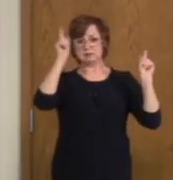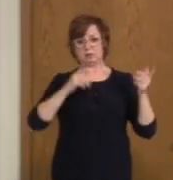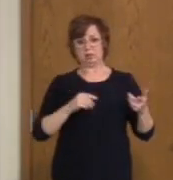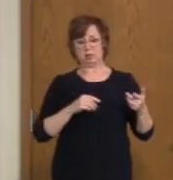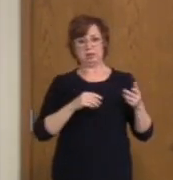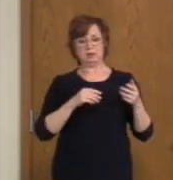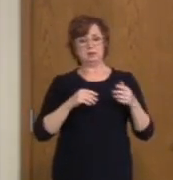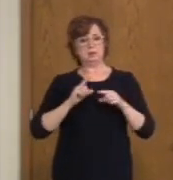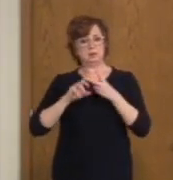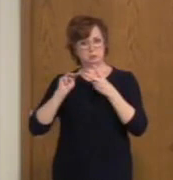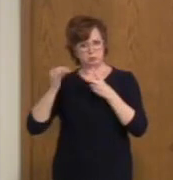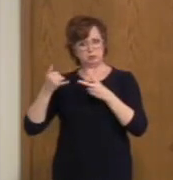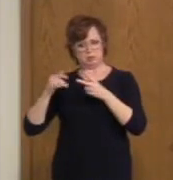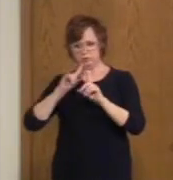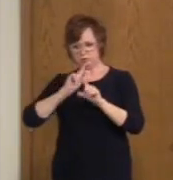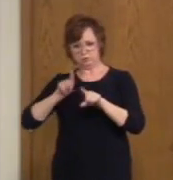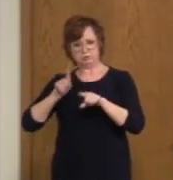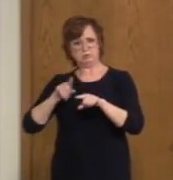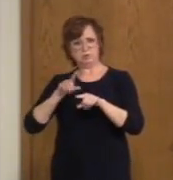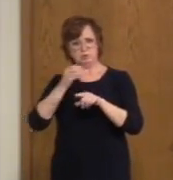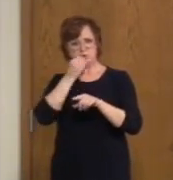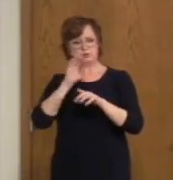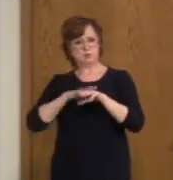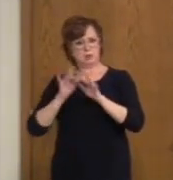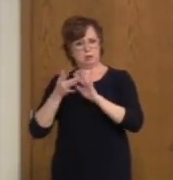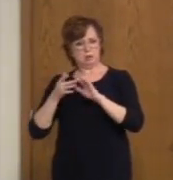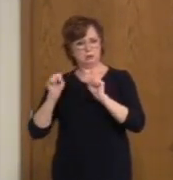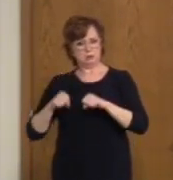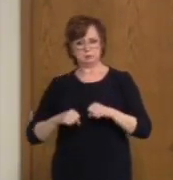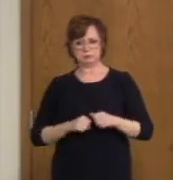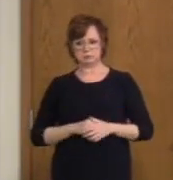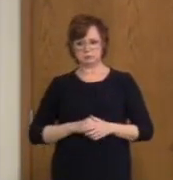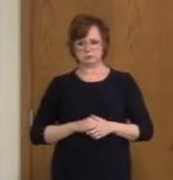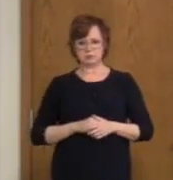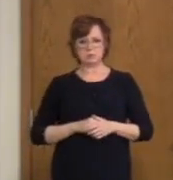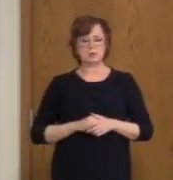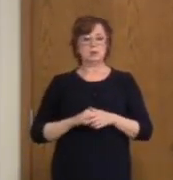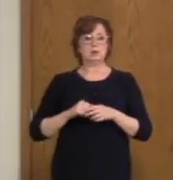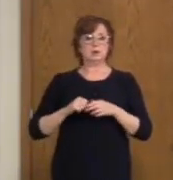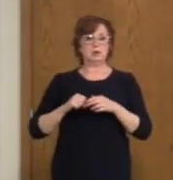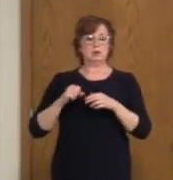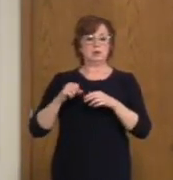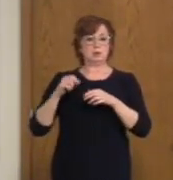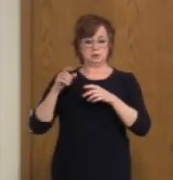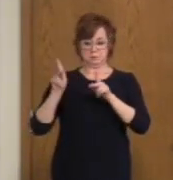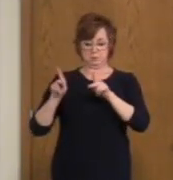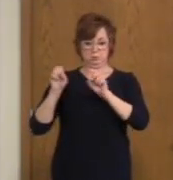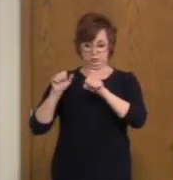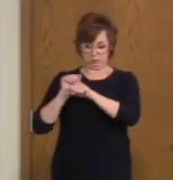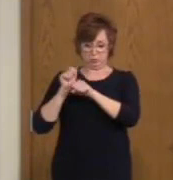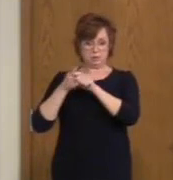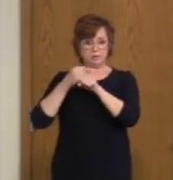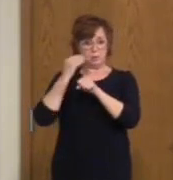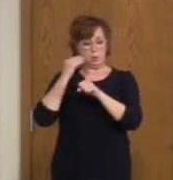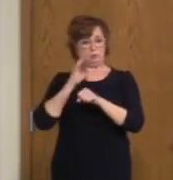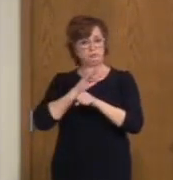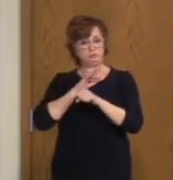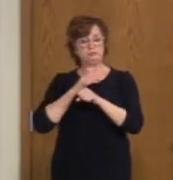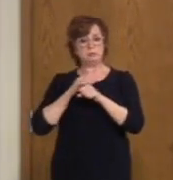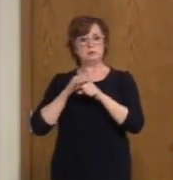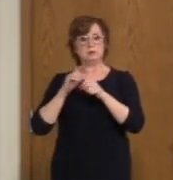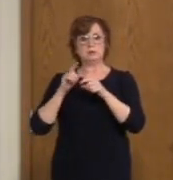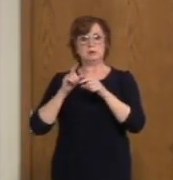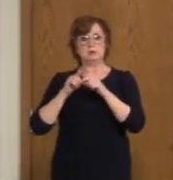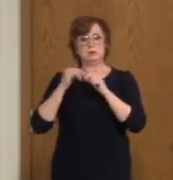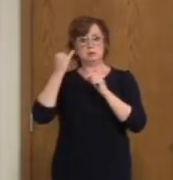people can't work from home. They have to be at the place of work, whether it's manufacturing or industry. Even there, it